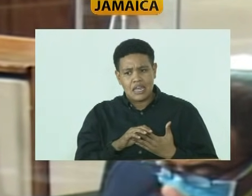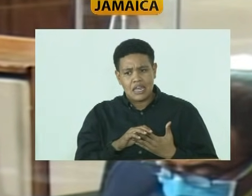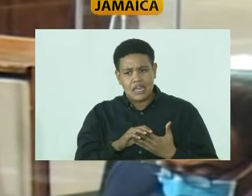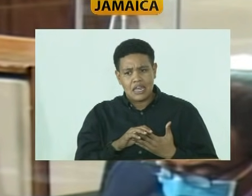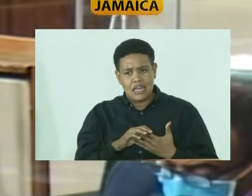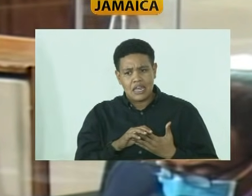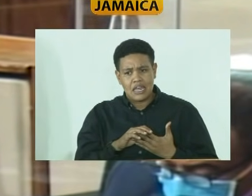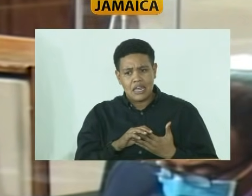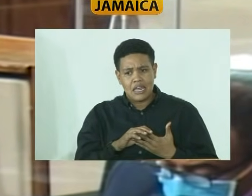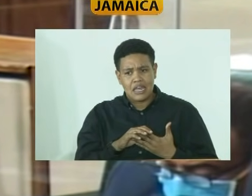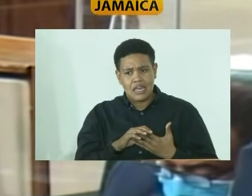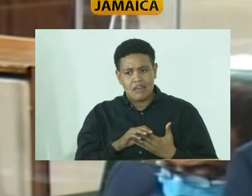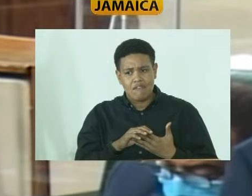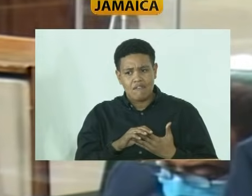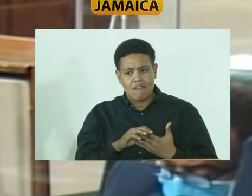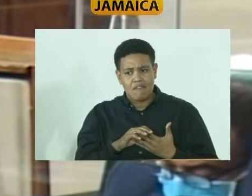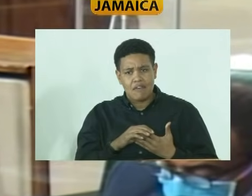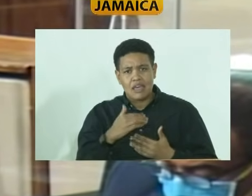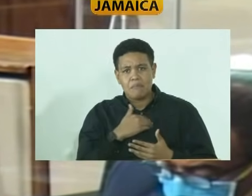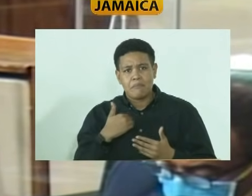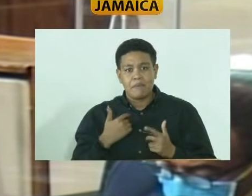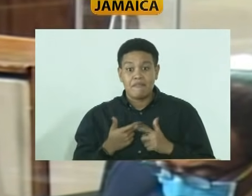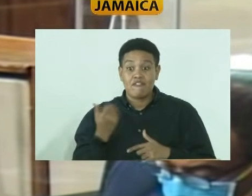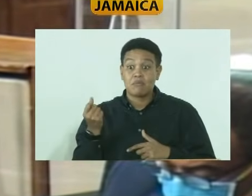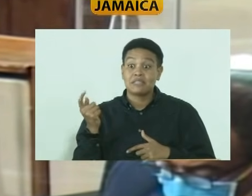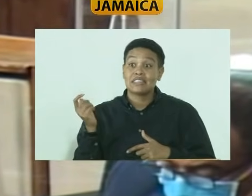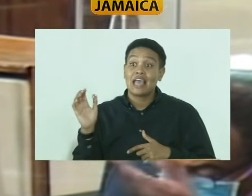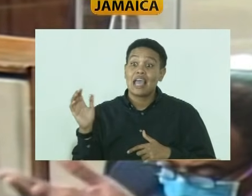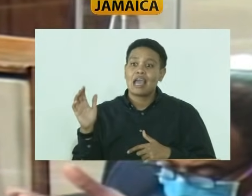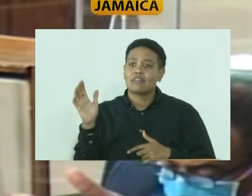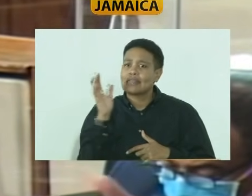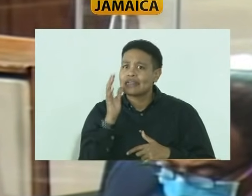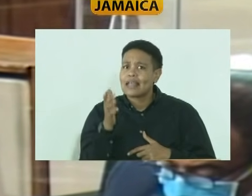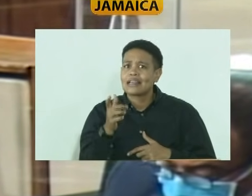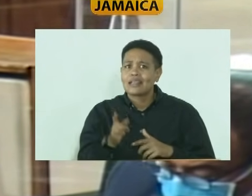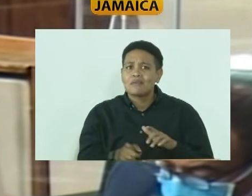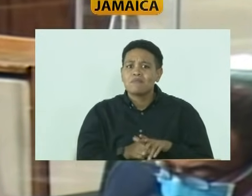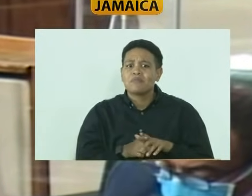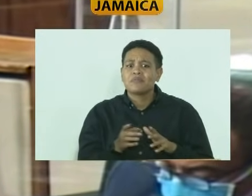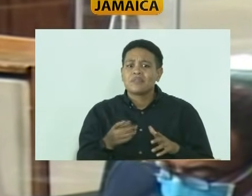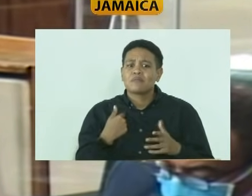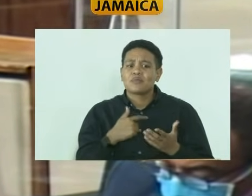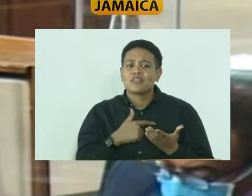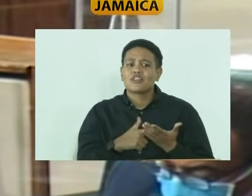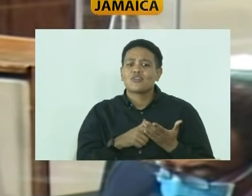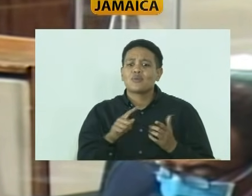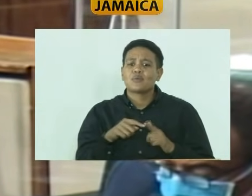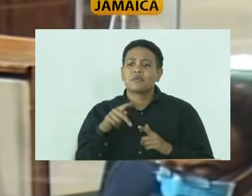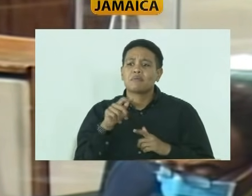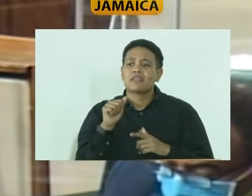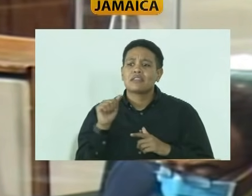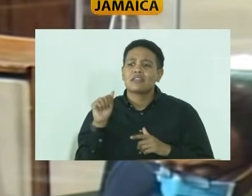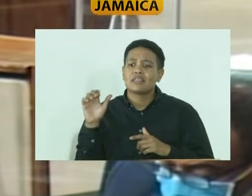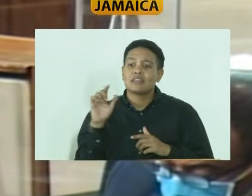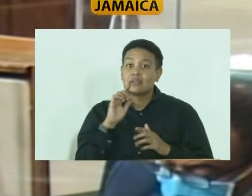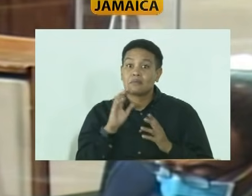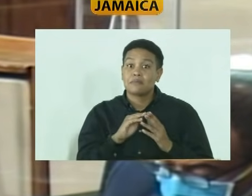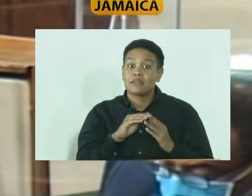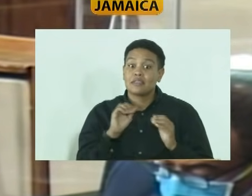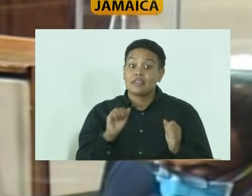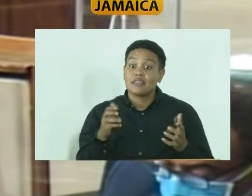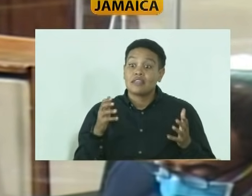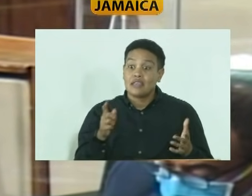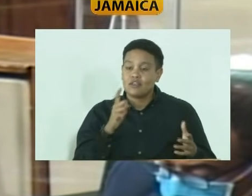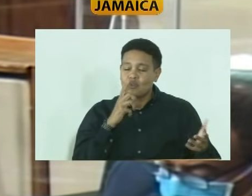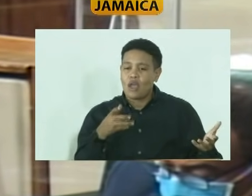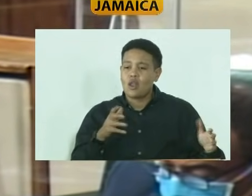the member from St. Catherine is deputizing in his absence, and we're in discussions as to when the PAAC meeting can be held to facilitate a